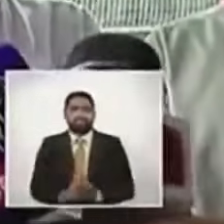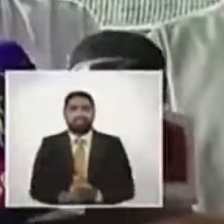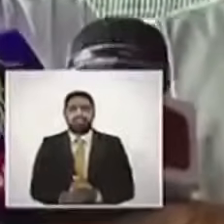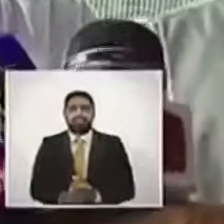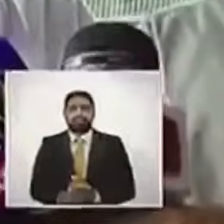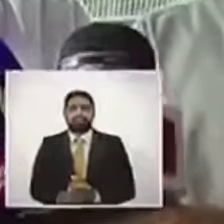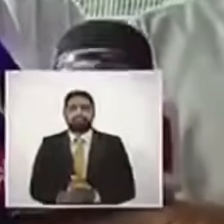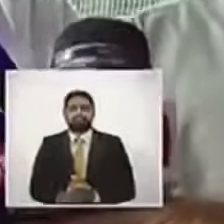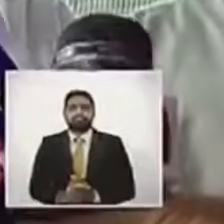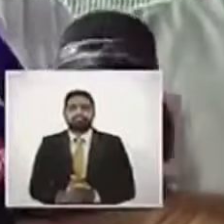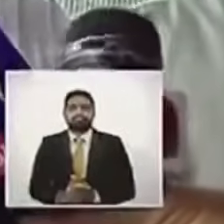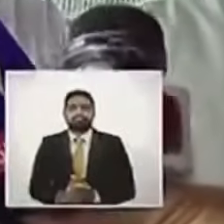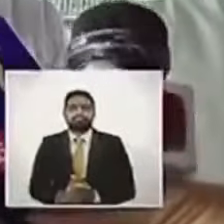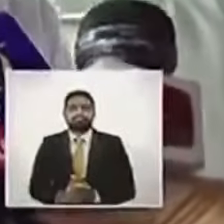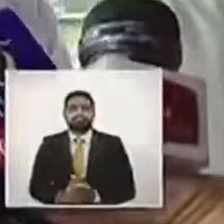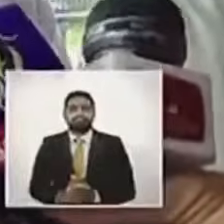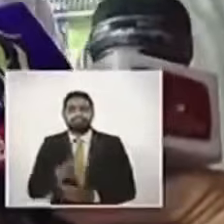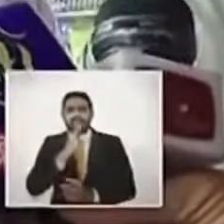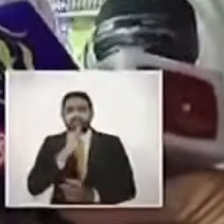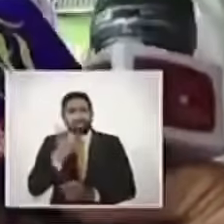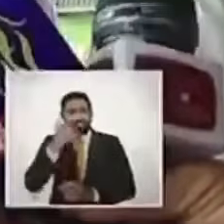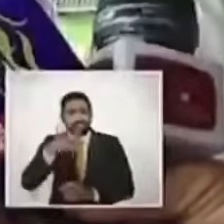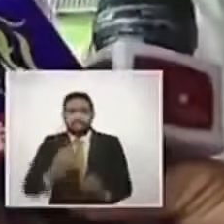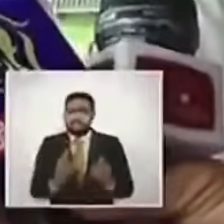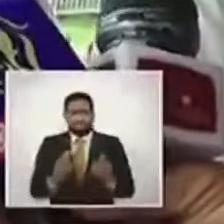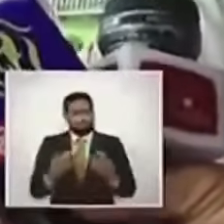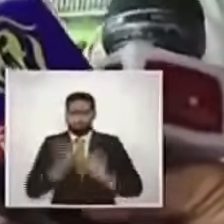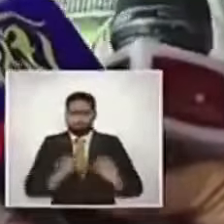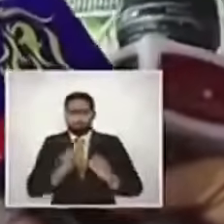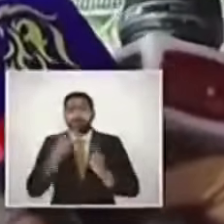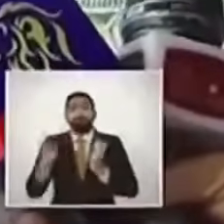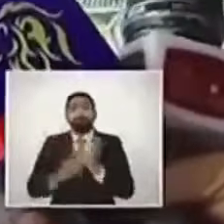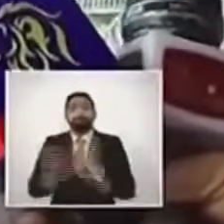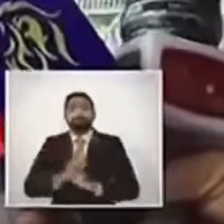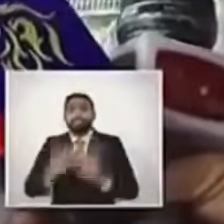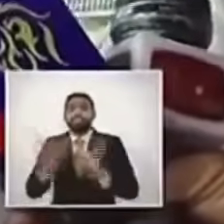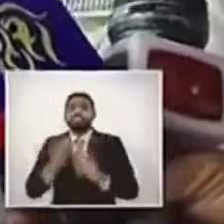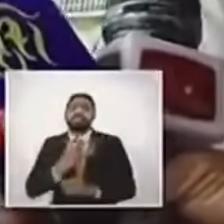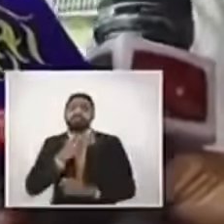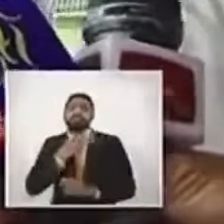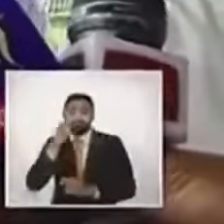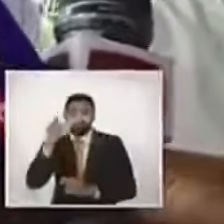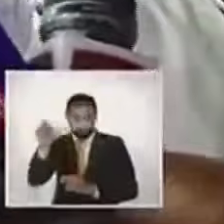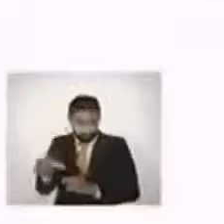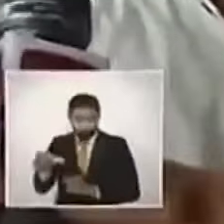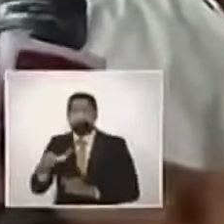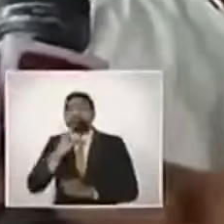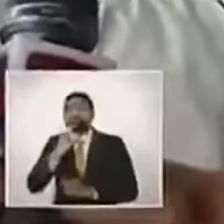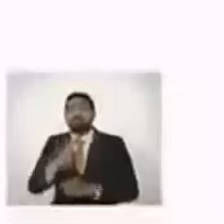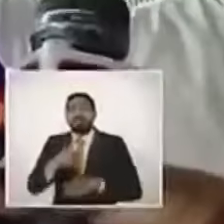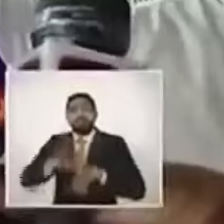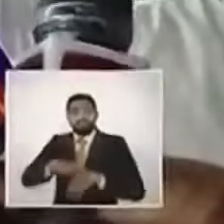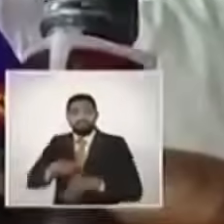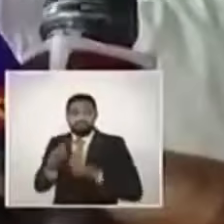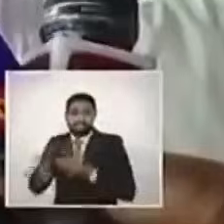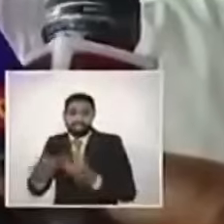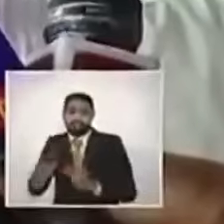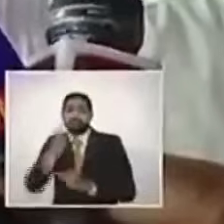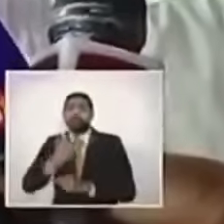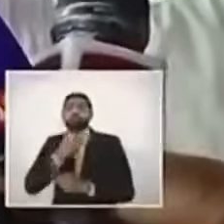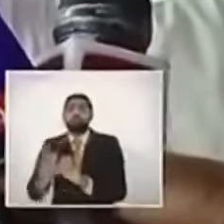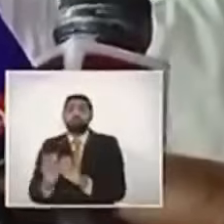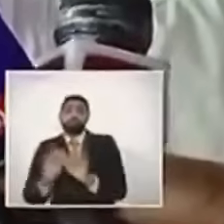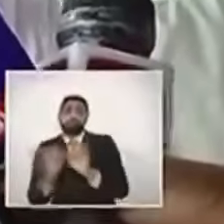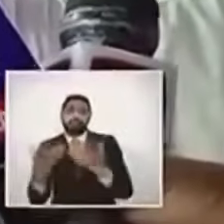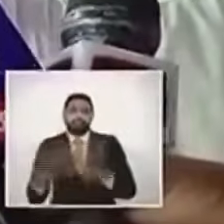is no fuel shortage. When media gives airtime to an individual whose profession is spewing lies, the people trust the media they have selected and quickly make